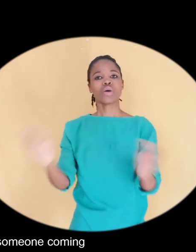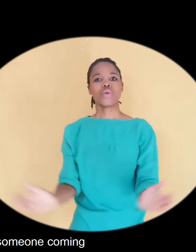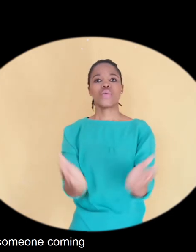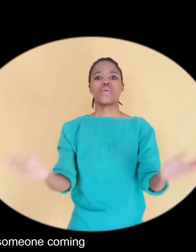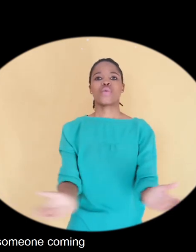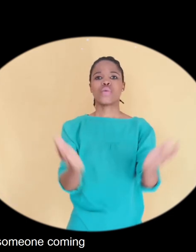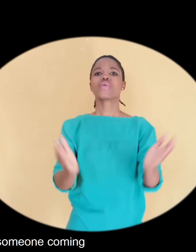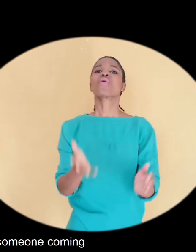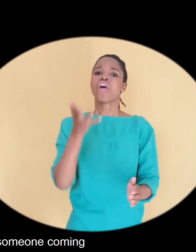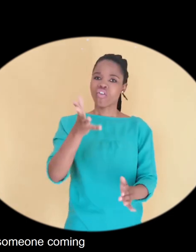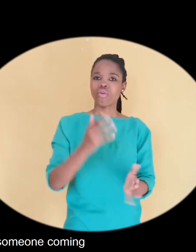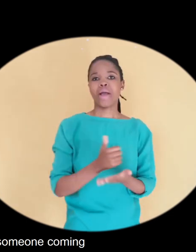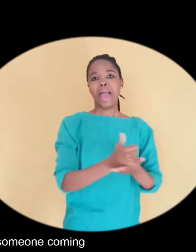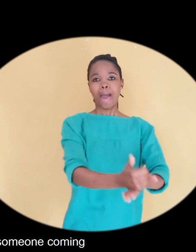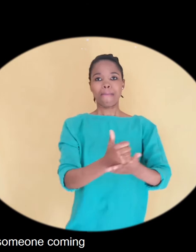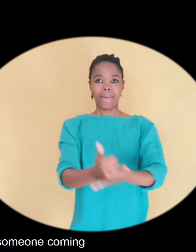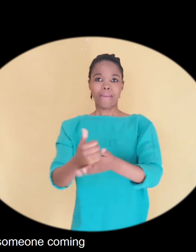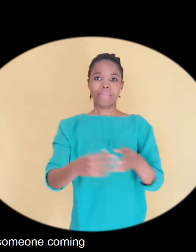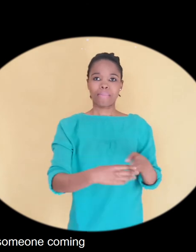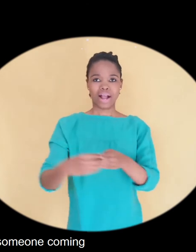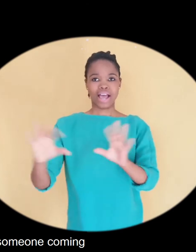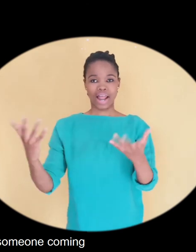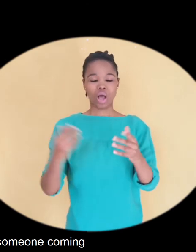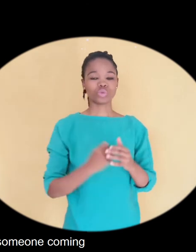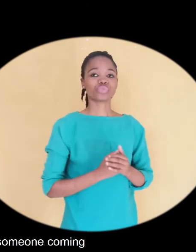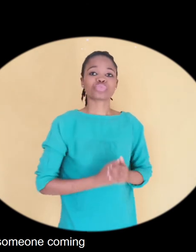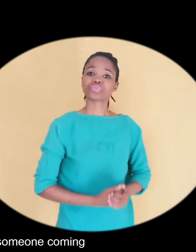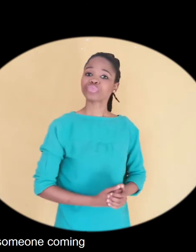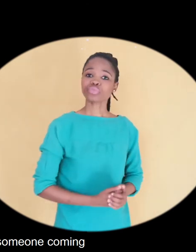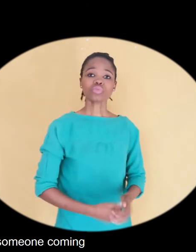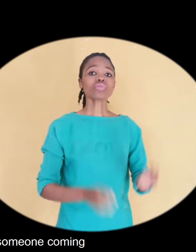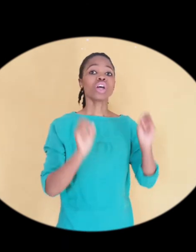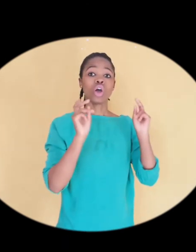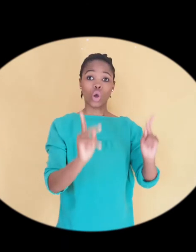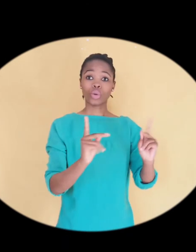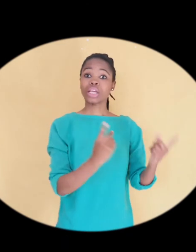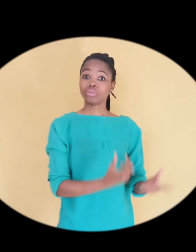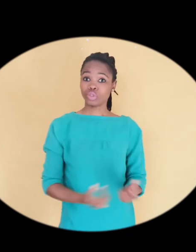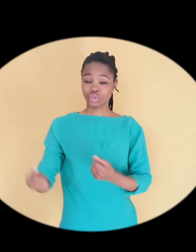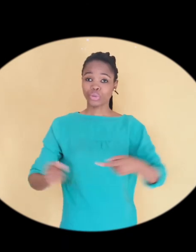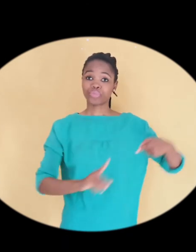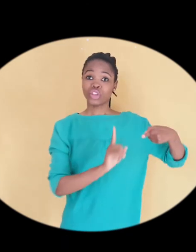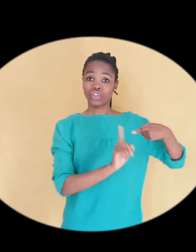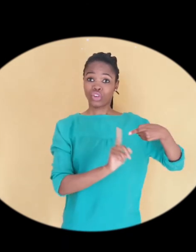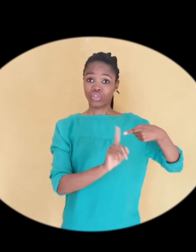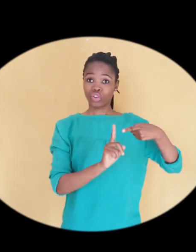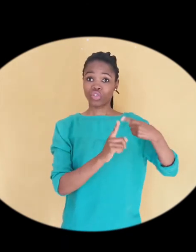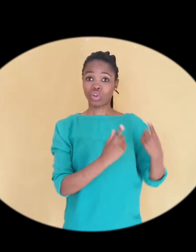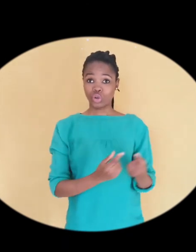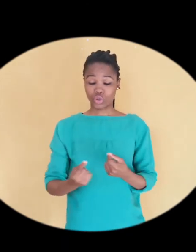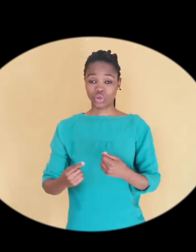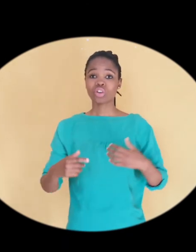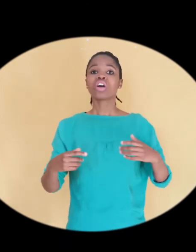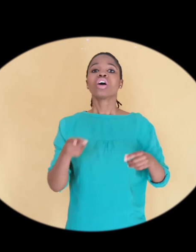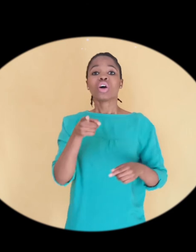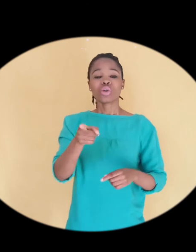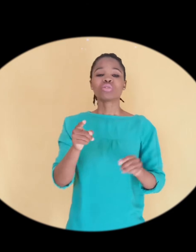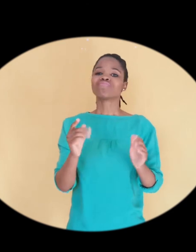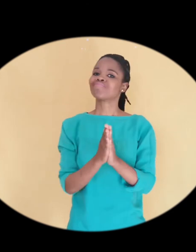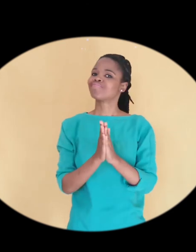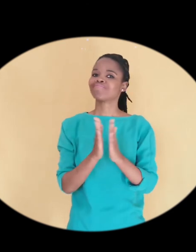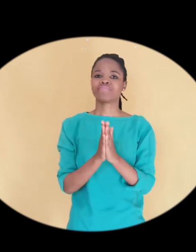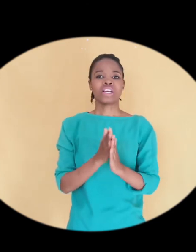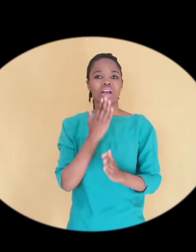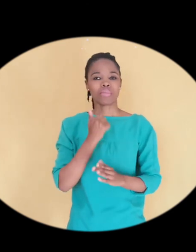somebody coming up who wants to get their book out? Okay, so firstly, it's make